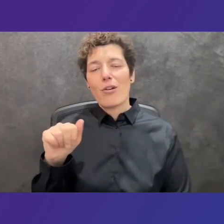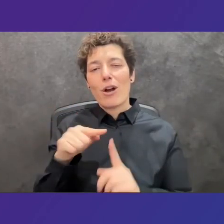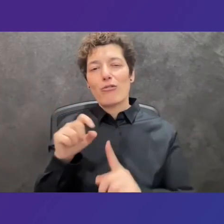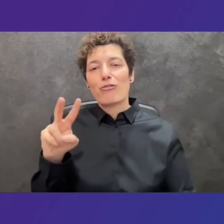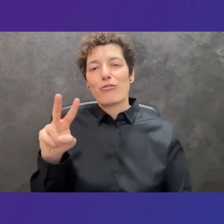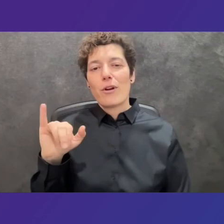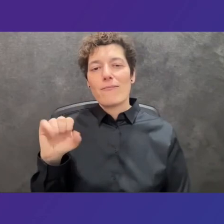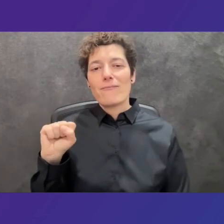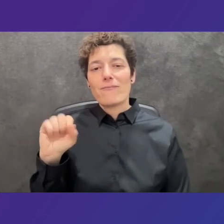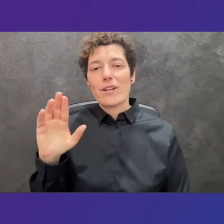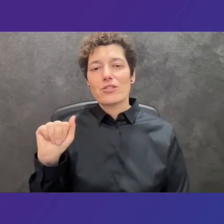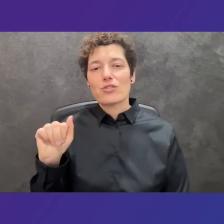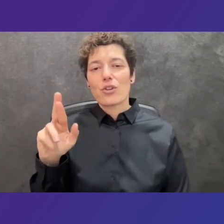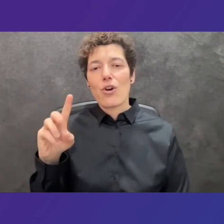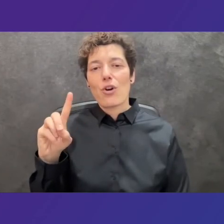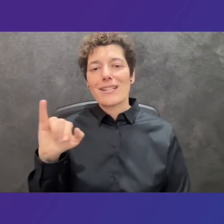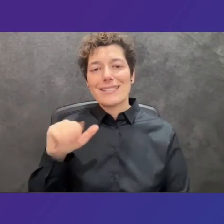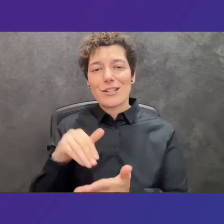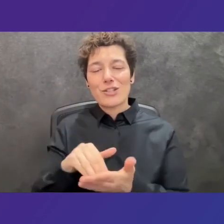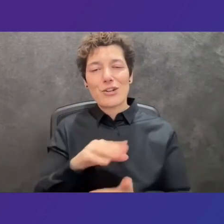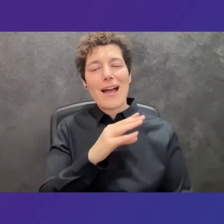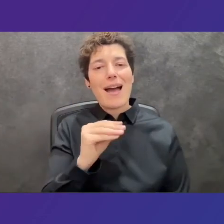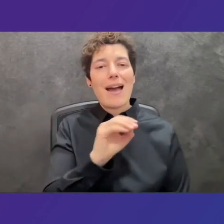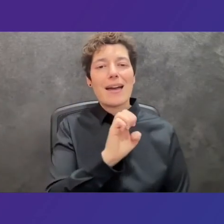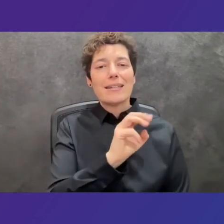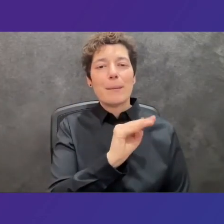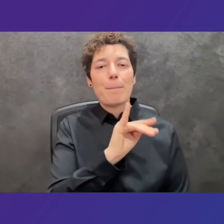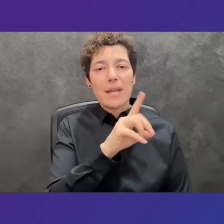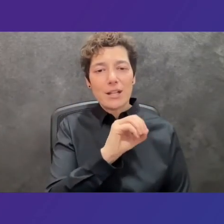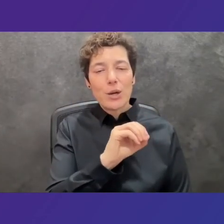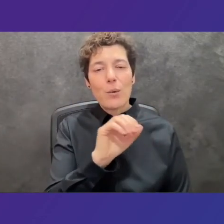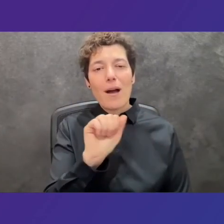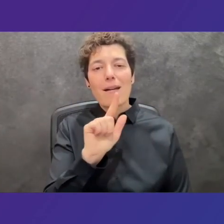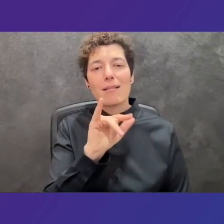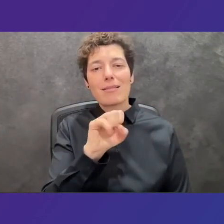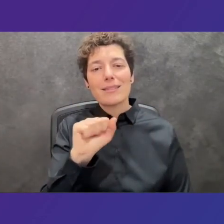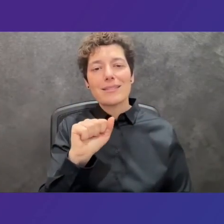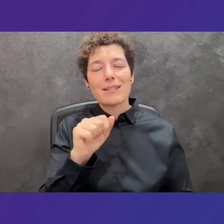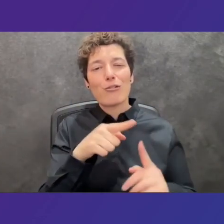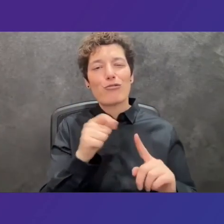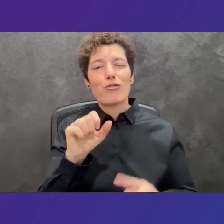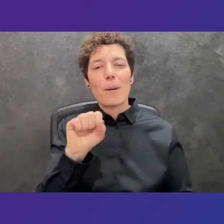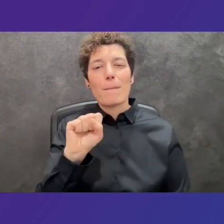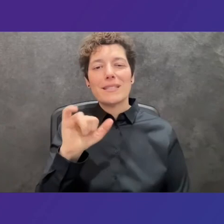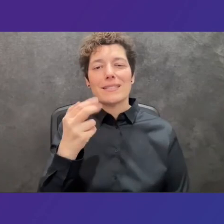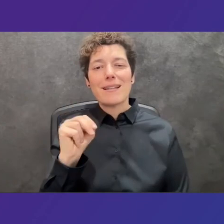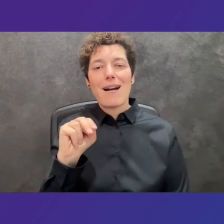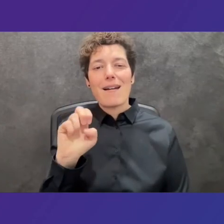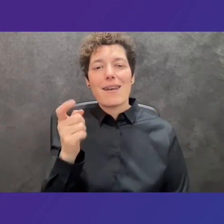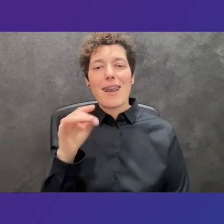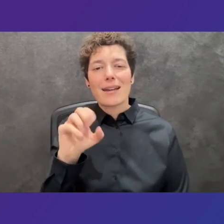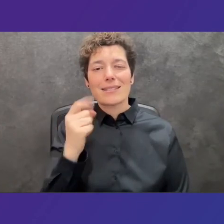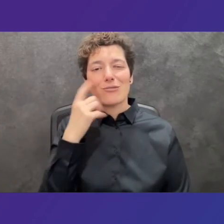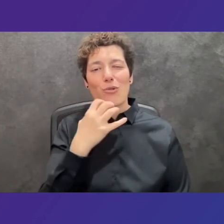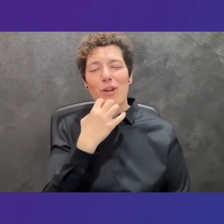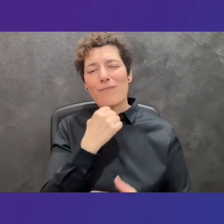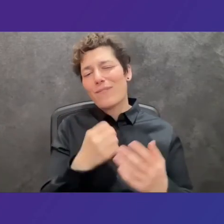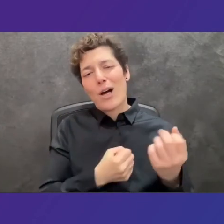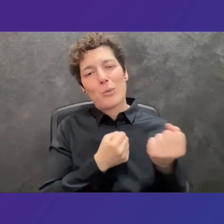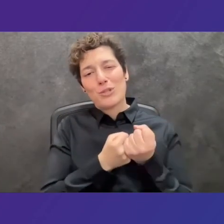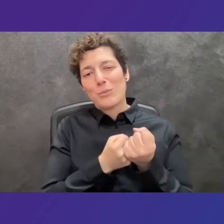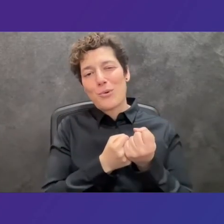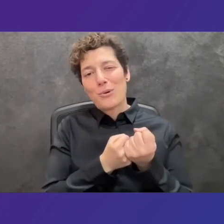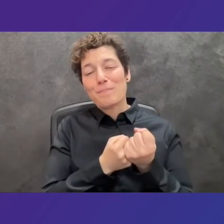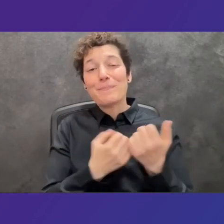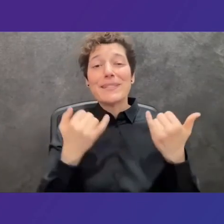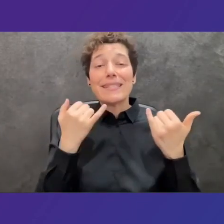and Emilio Garcia and Alyssa Banner from SignNexus for their invaluable support. We are heading over to